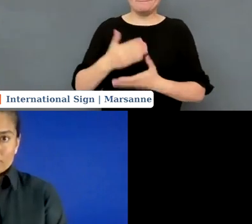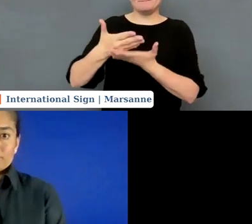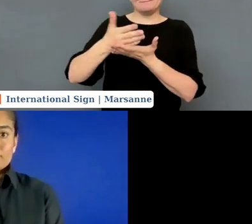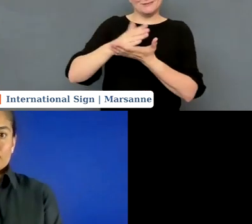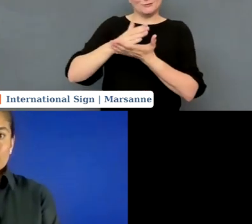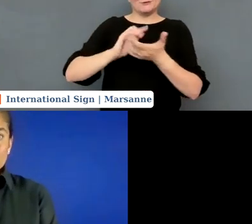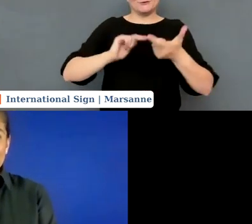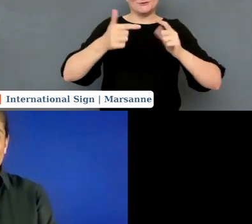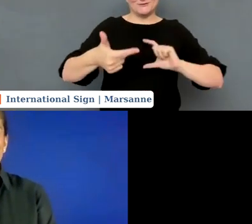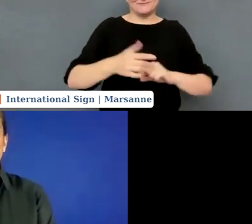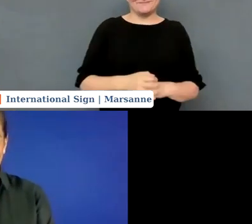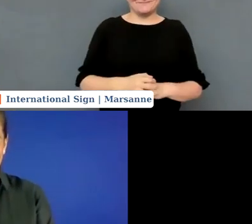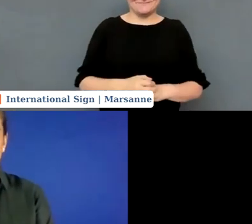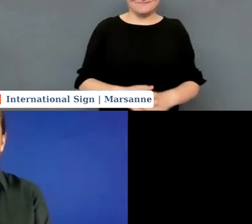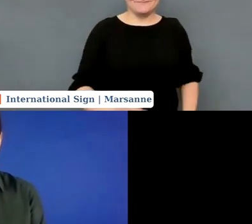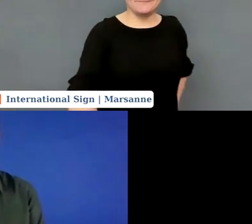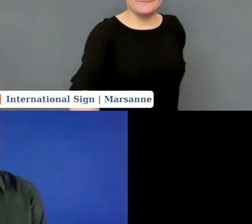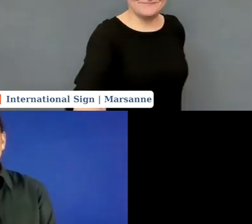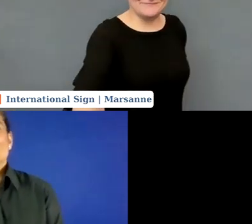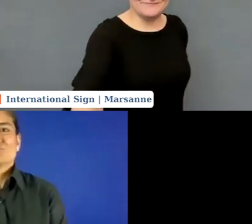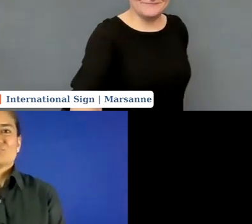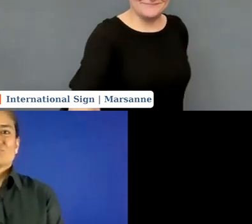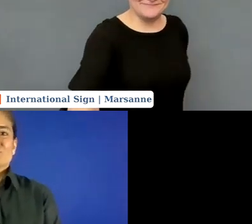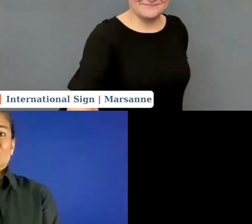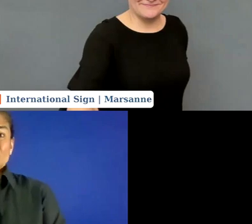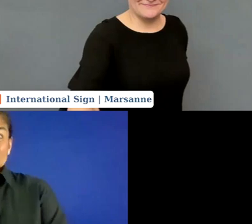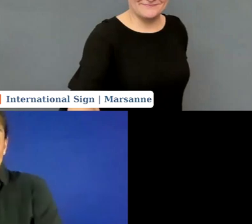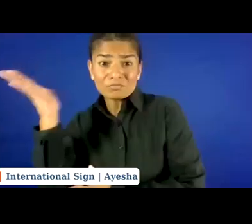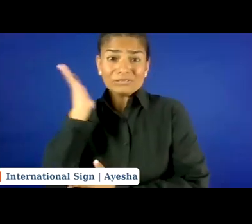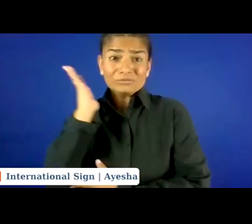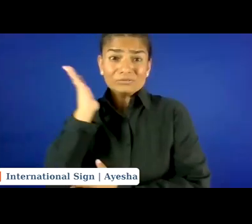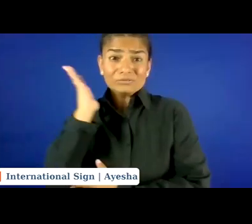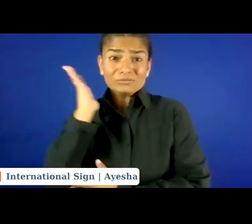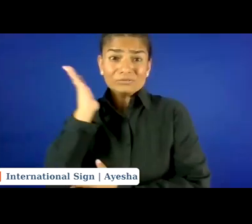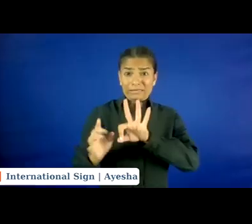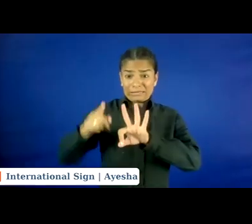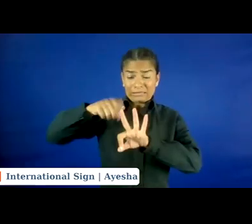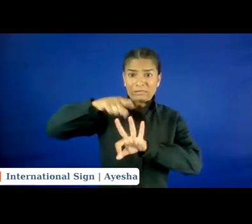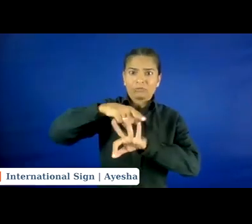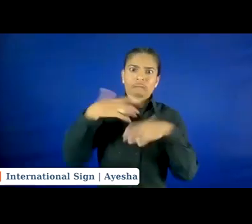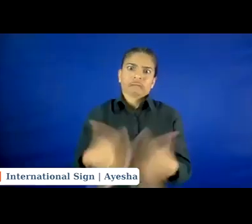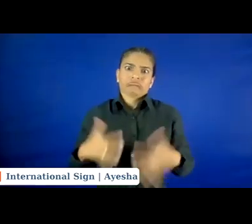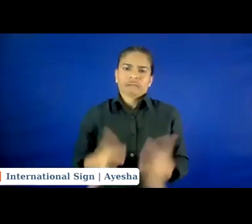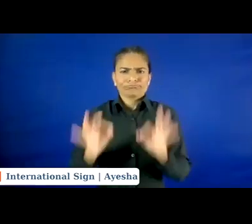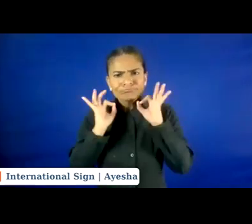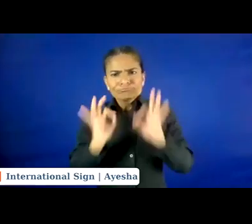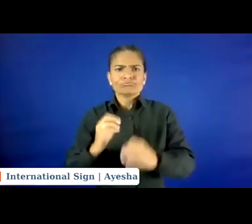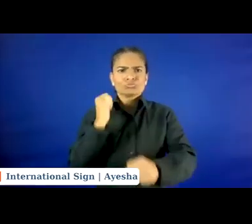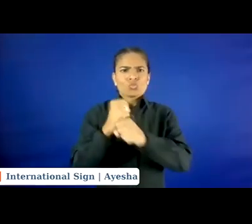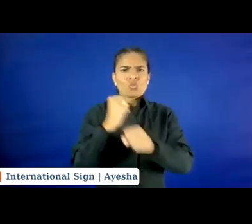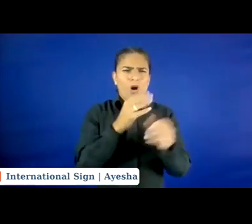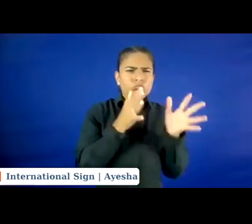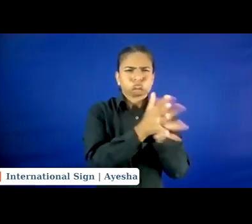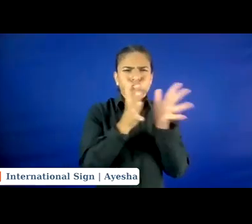The presenters have done a good job so far addressing a number of questions. So we'll just ensure that those that needs